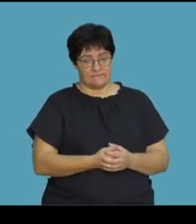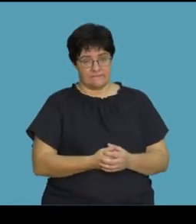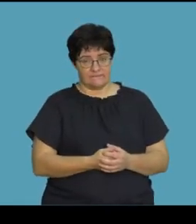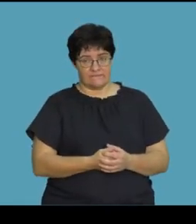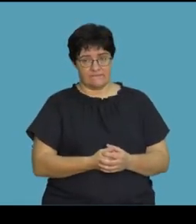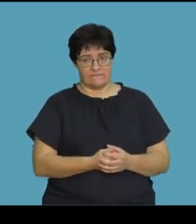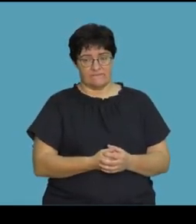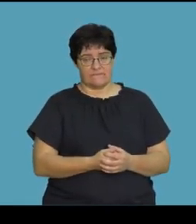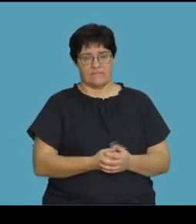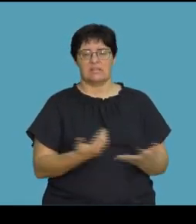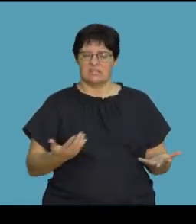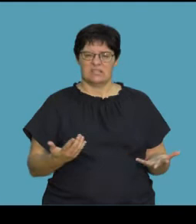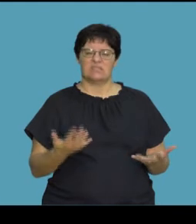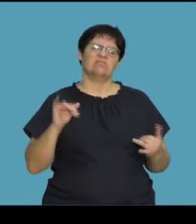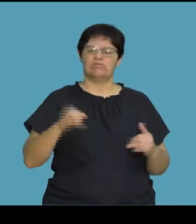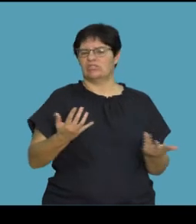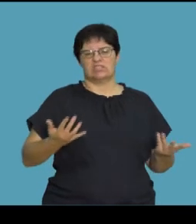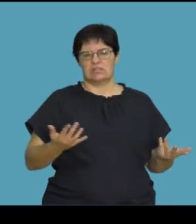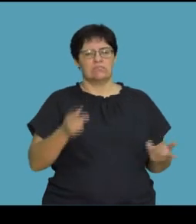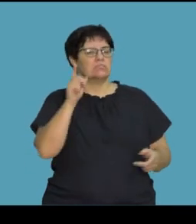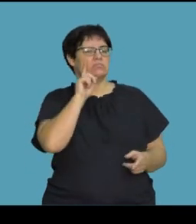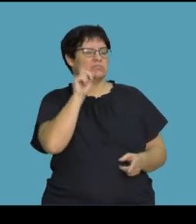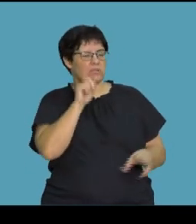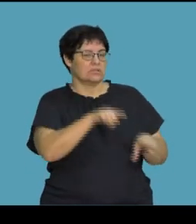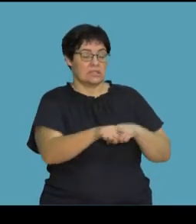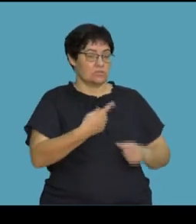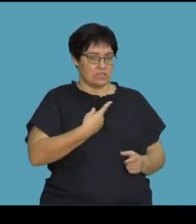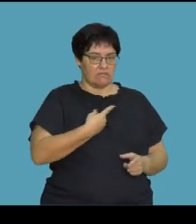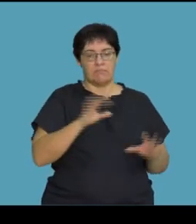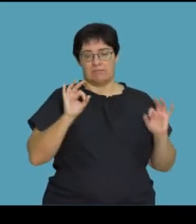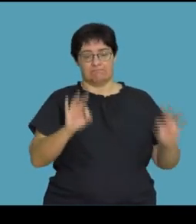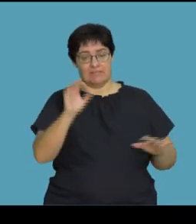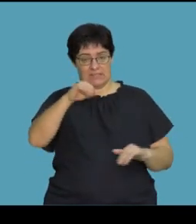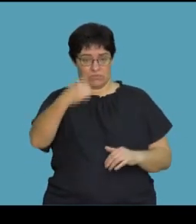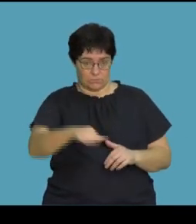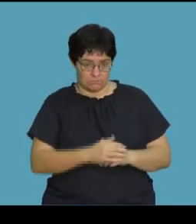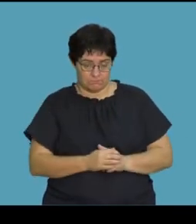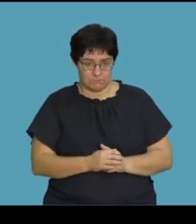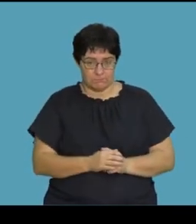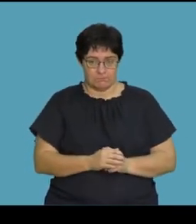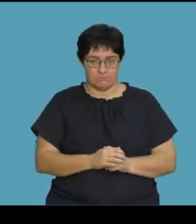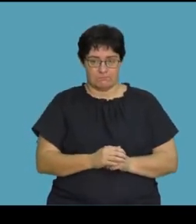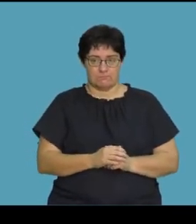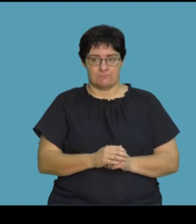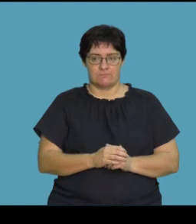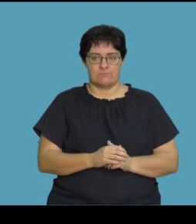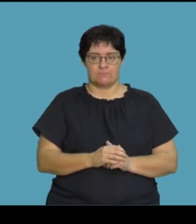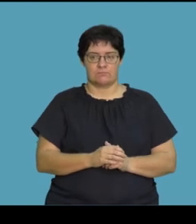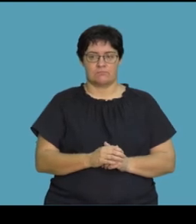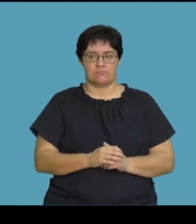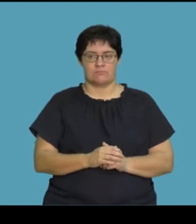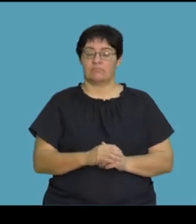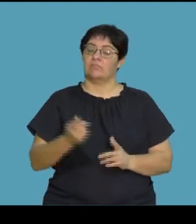not do right with your working out there. So that's just how you test yourself whether you got it right or not.